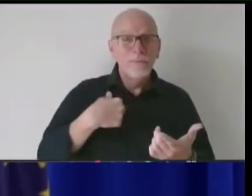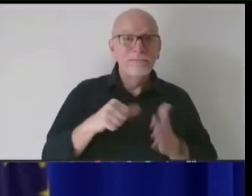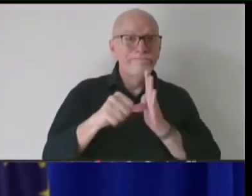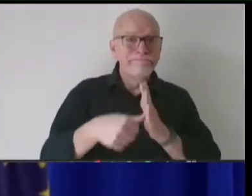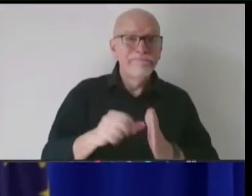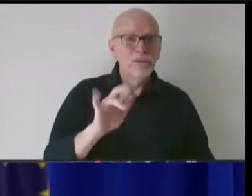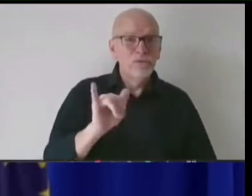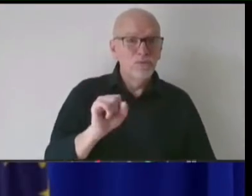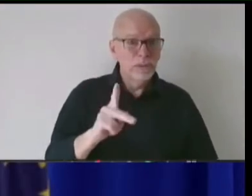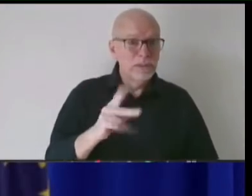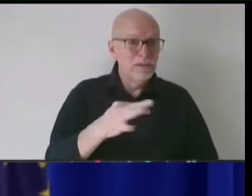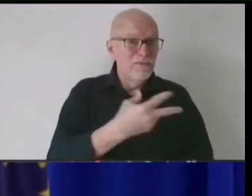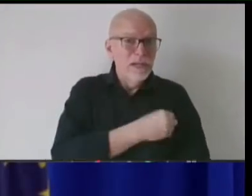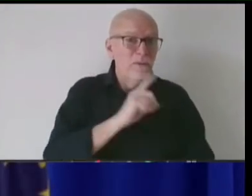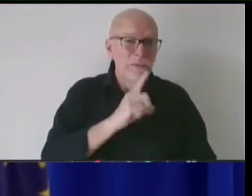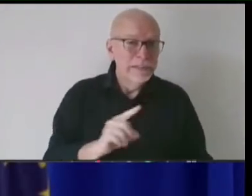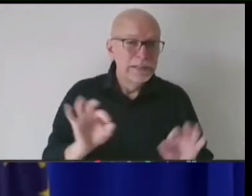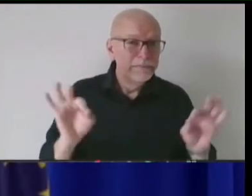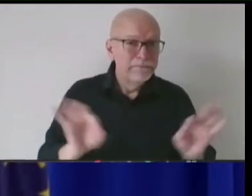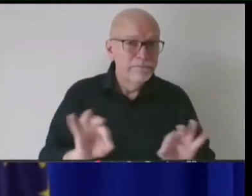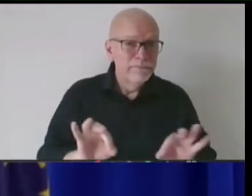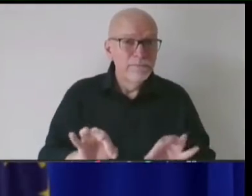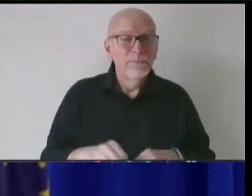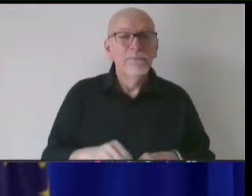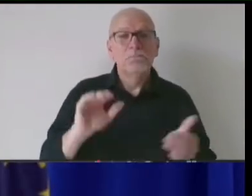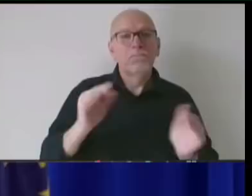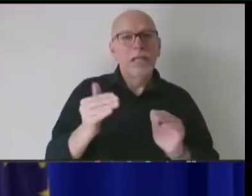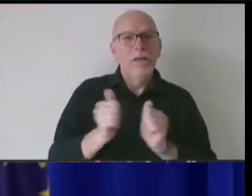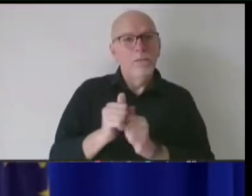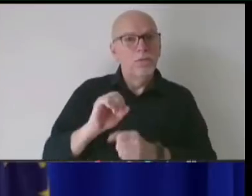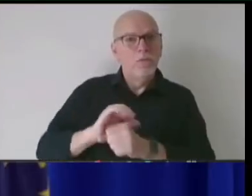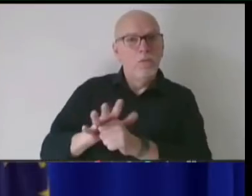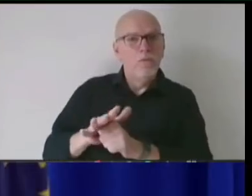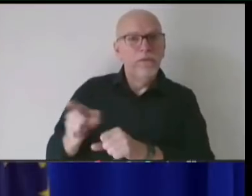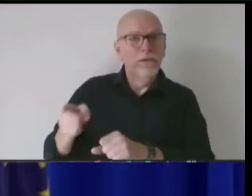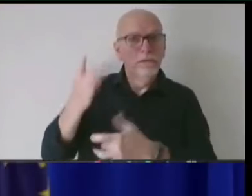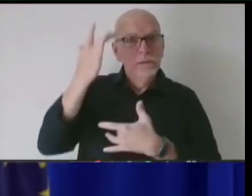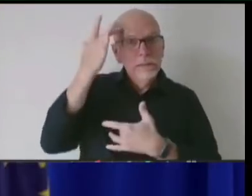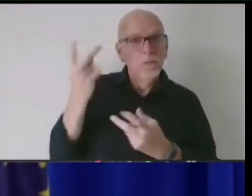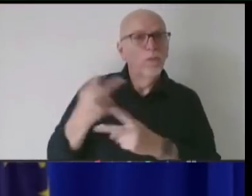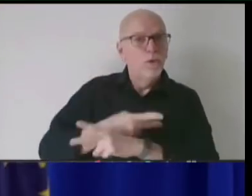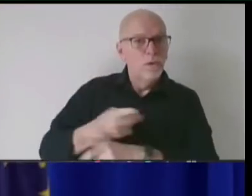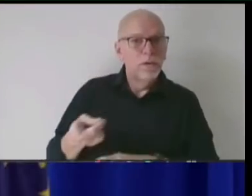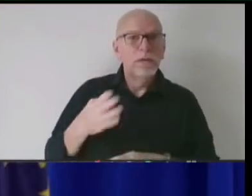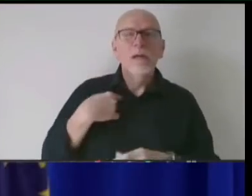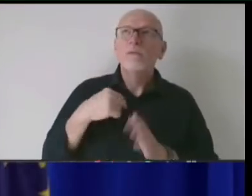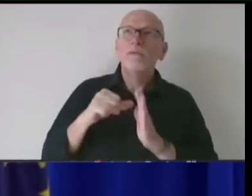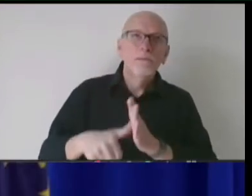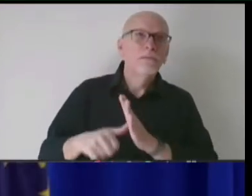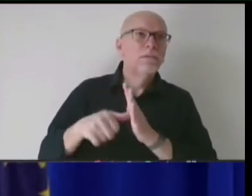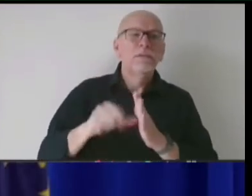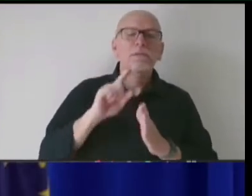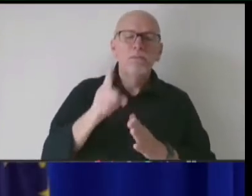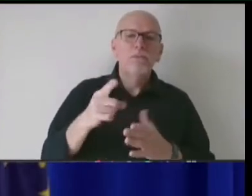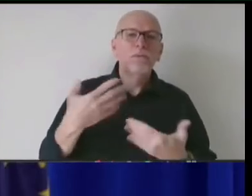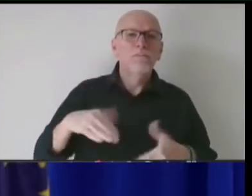vaccine, which are minimal, and to show over and over again the benefits of being fully